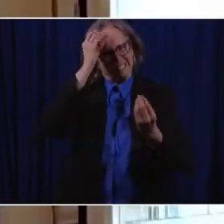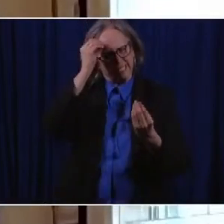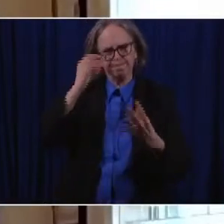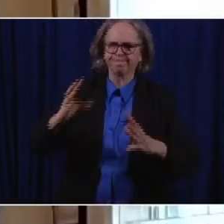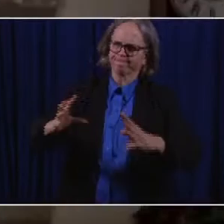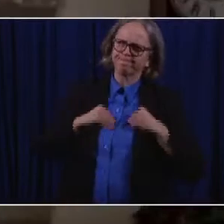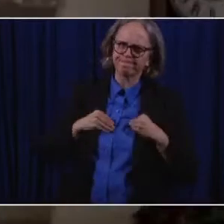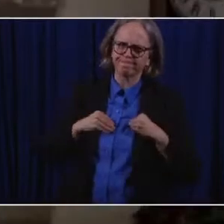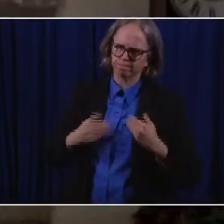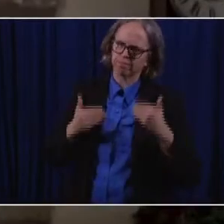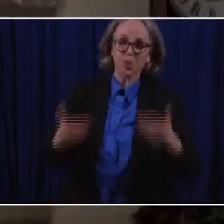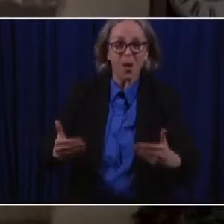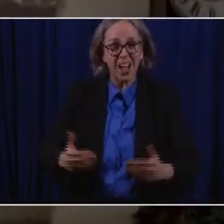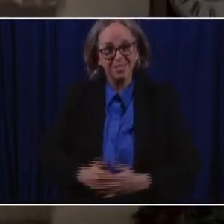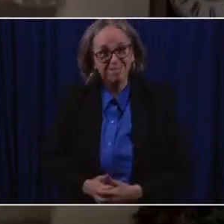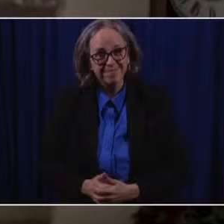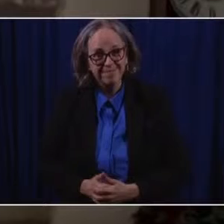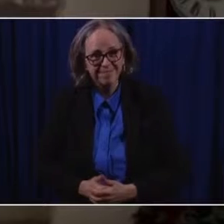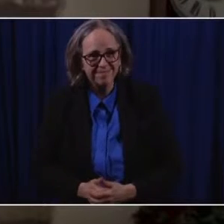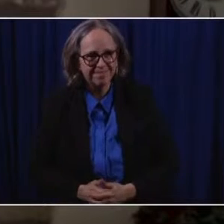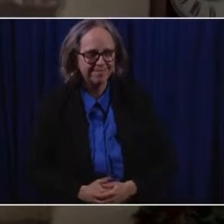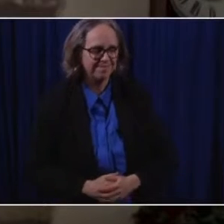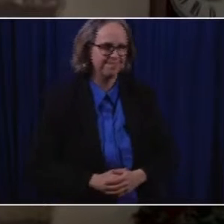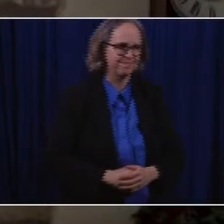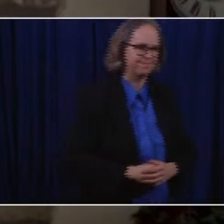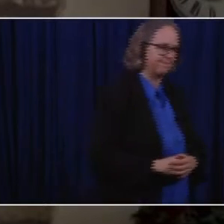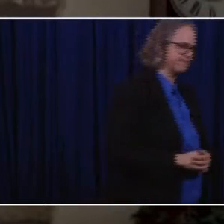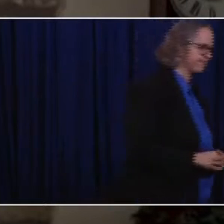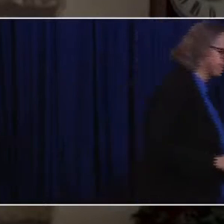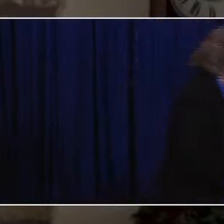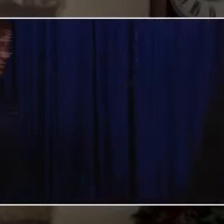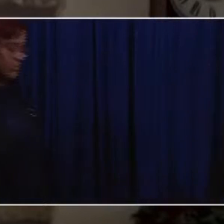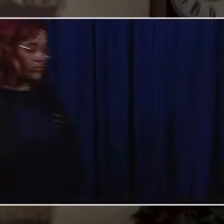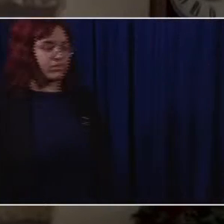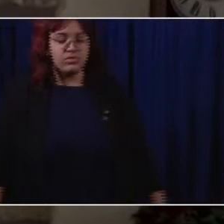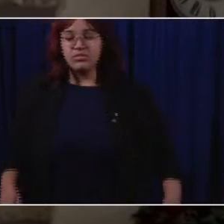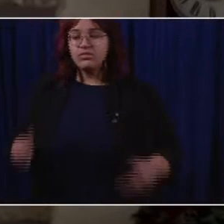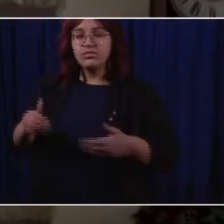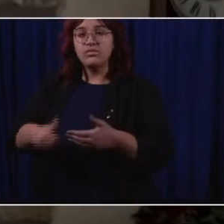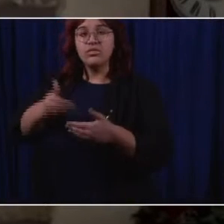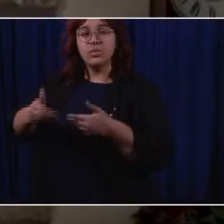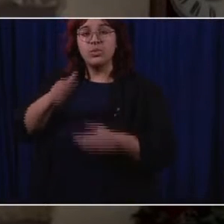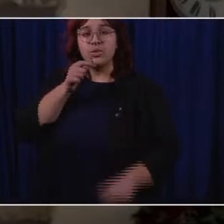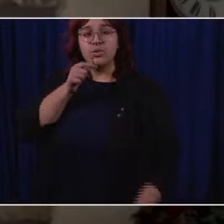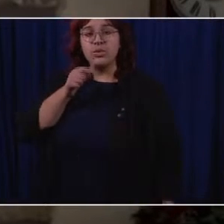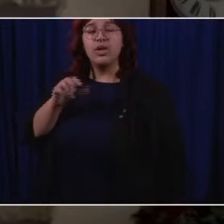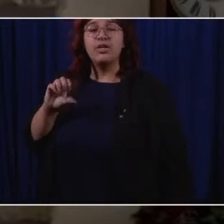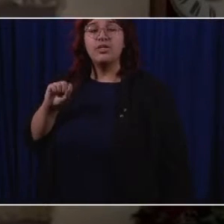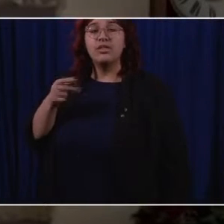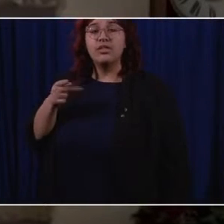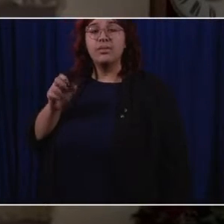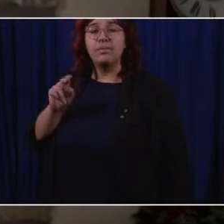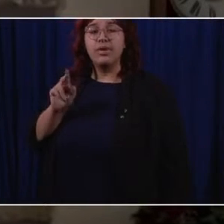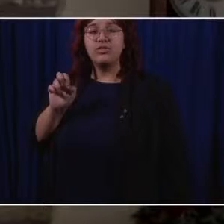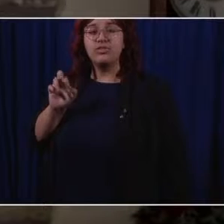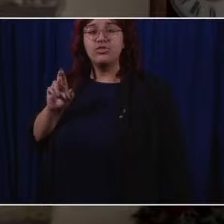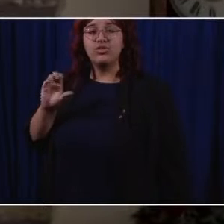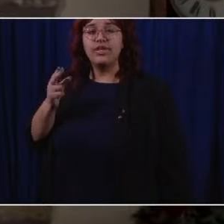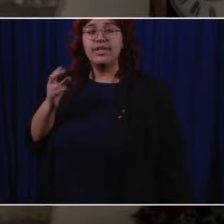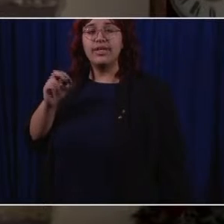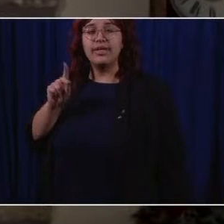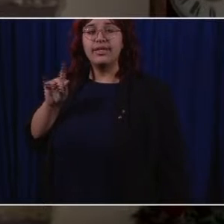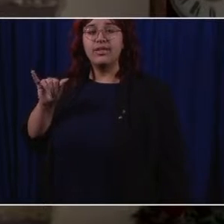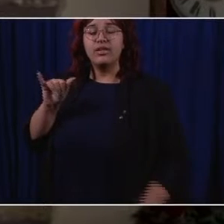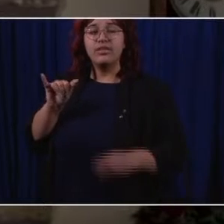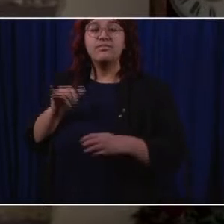it. Next question is from Spencer Hickey at Hannah News Service. Thank you. Governor, can I get your reaction to